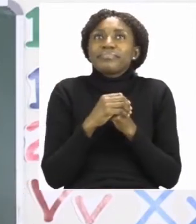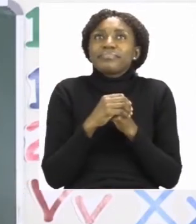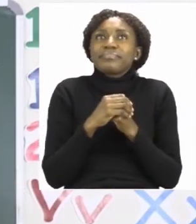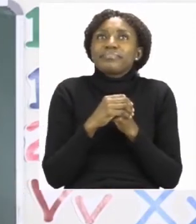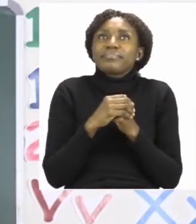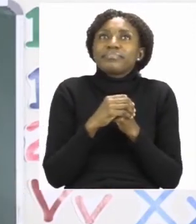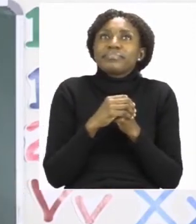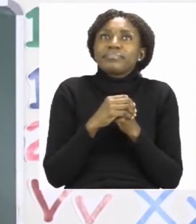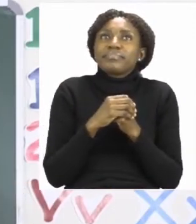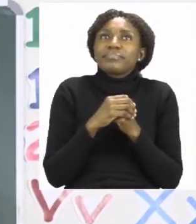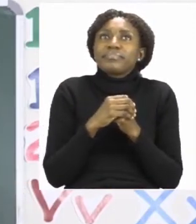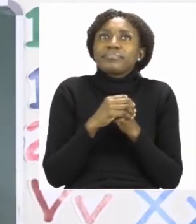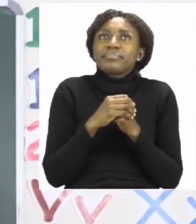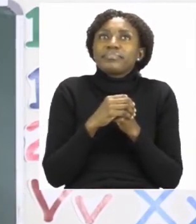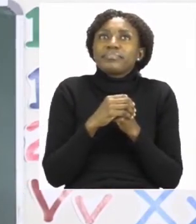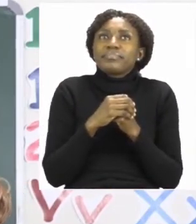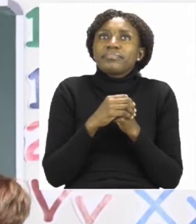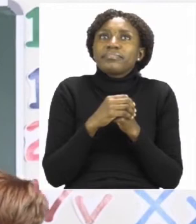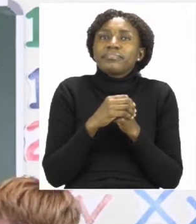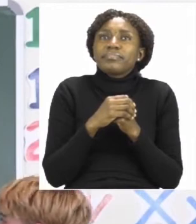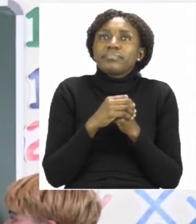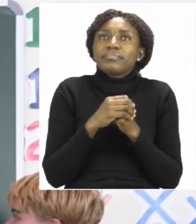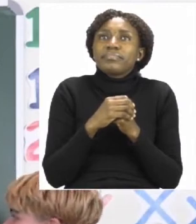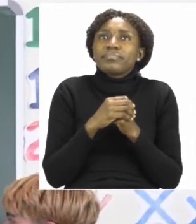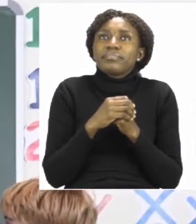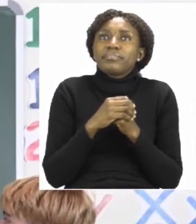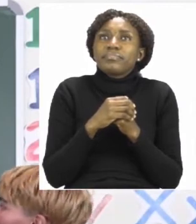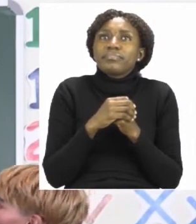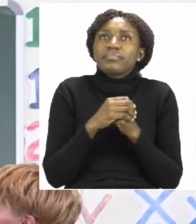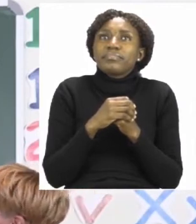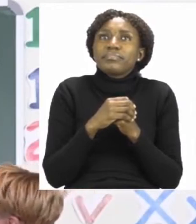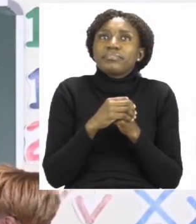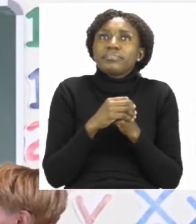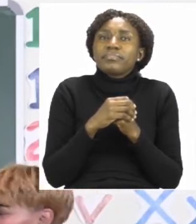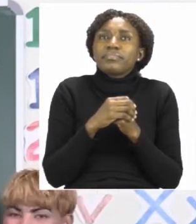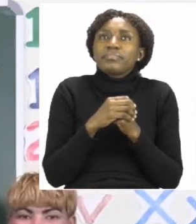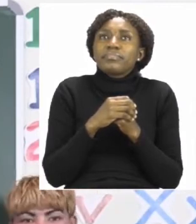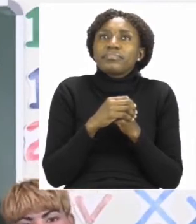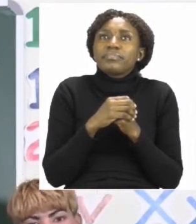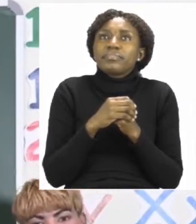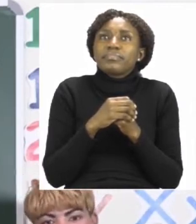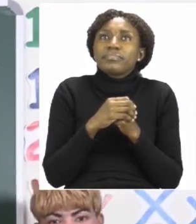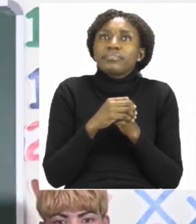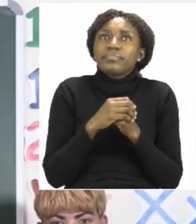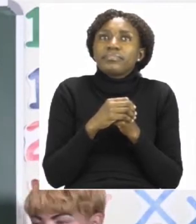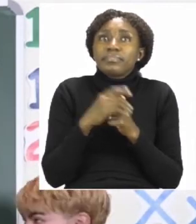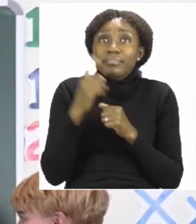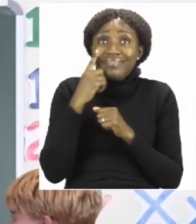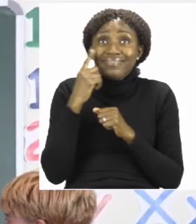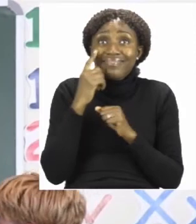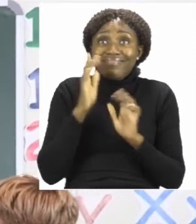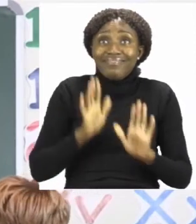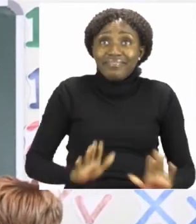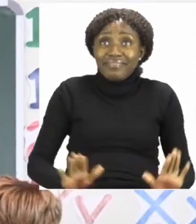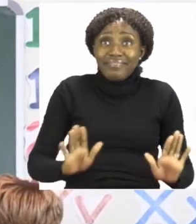you see now boys and girls that we even found the the first girls shirt